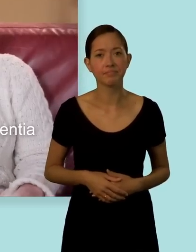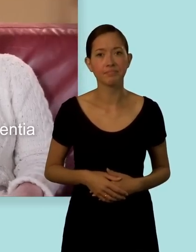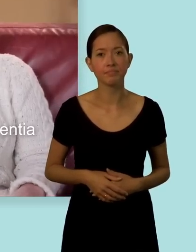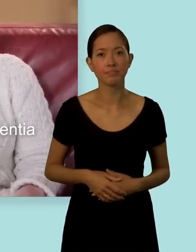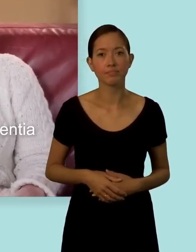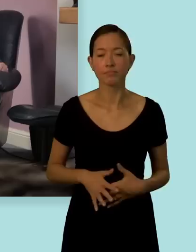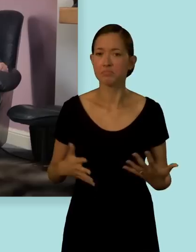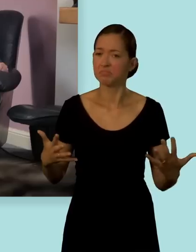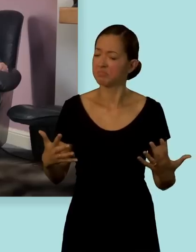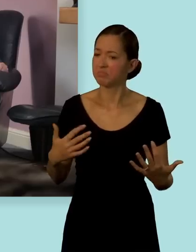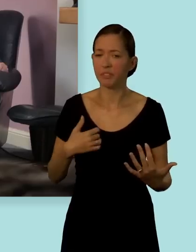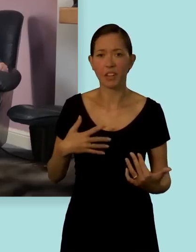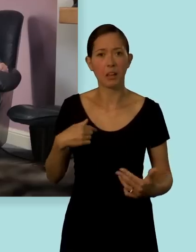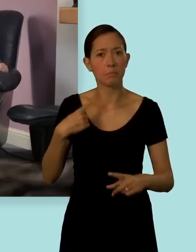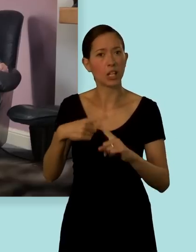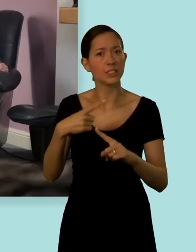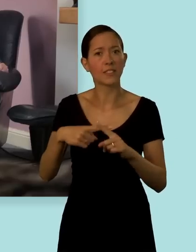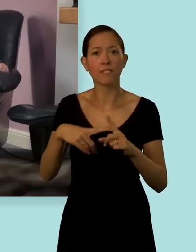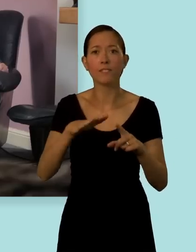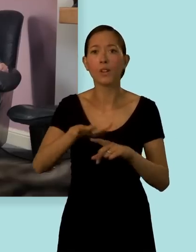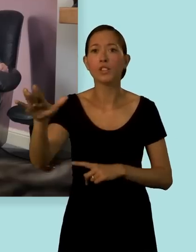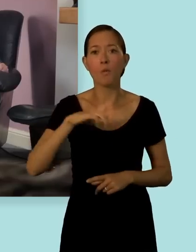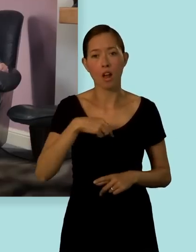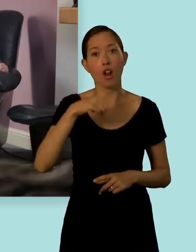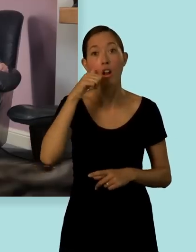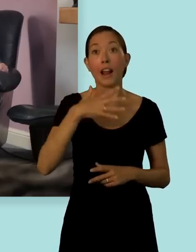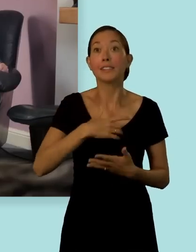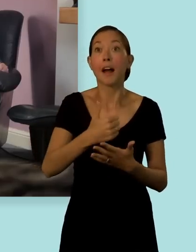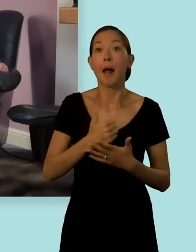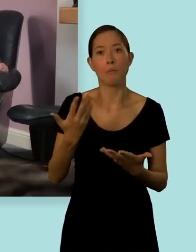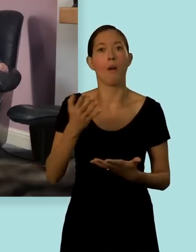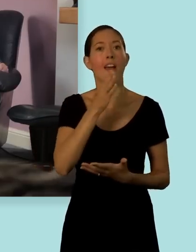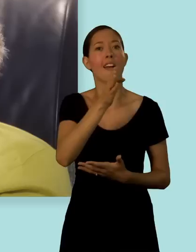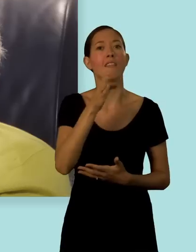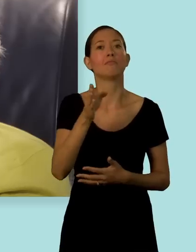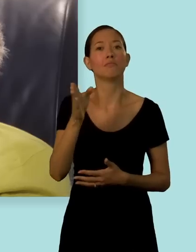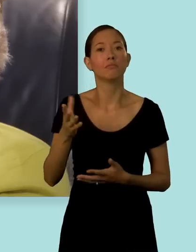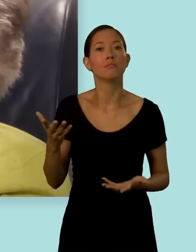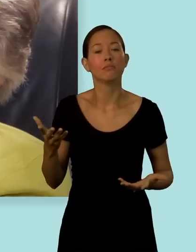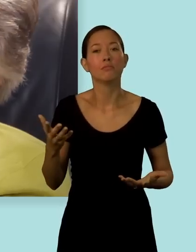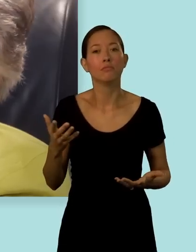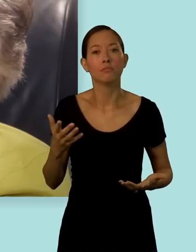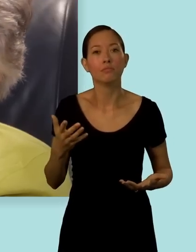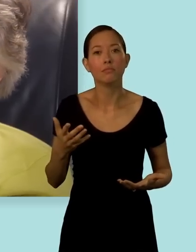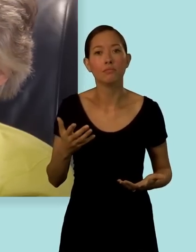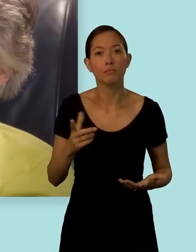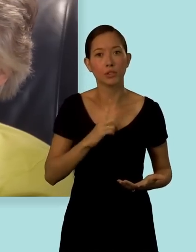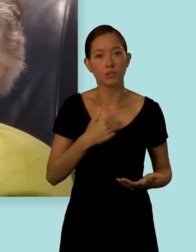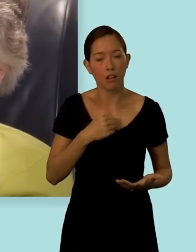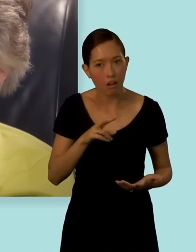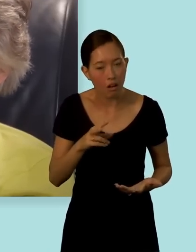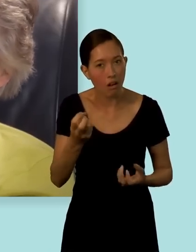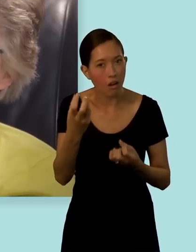Well, we will. Very positive about the future, because I think I know where to go for help now,